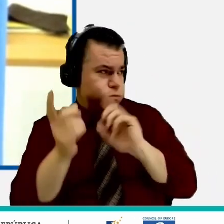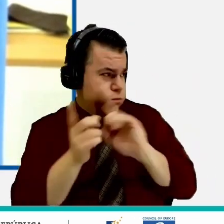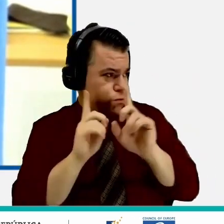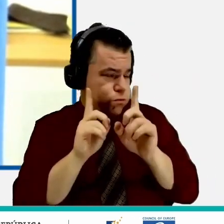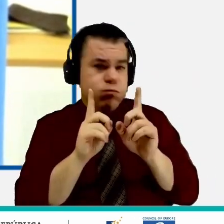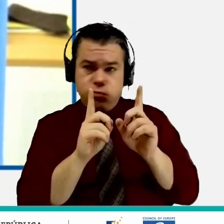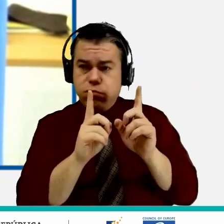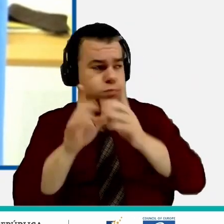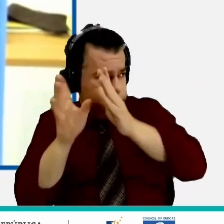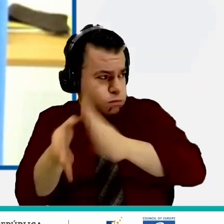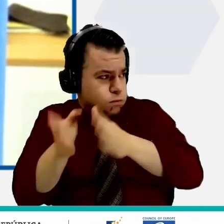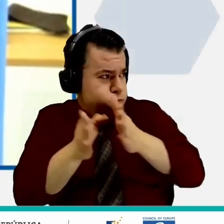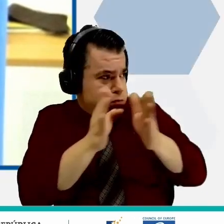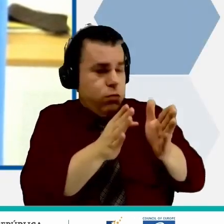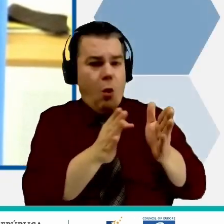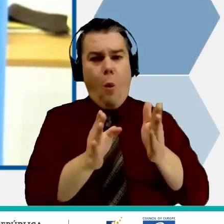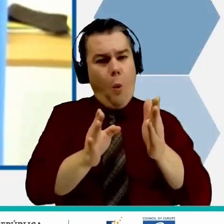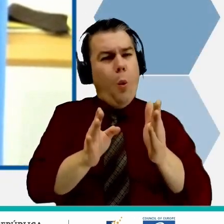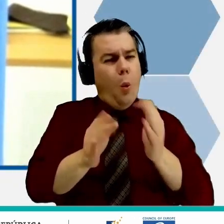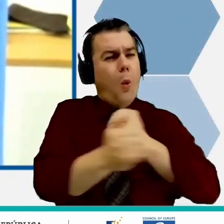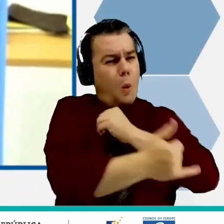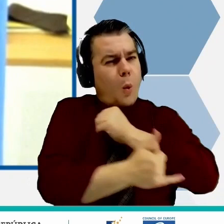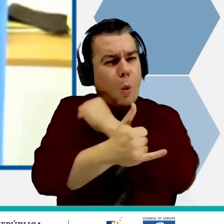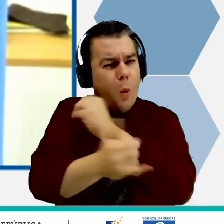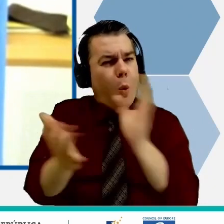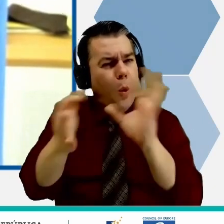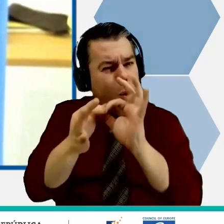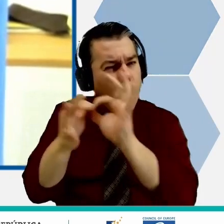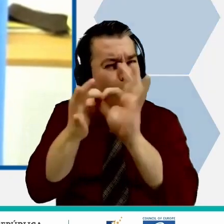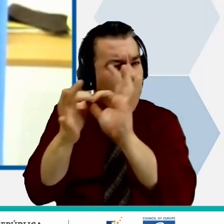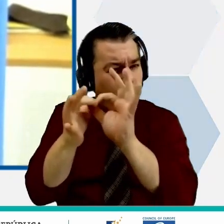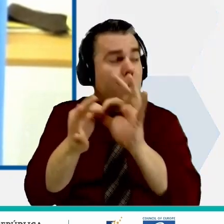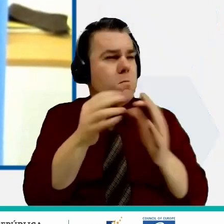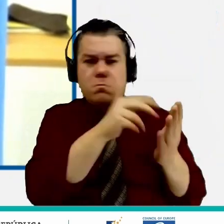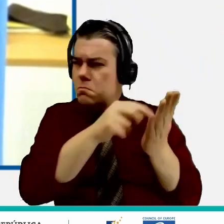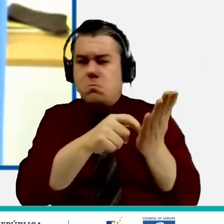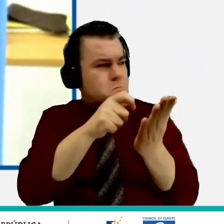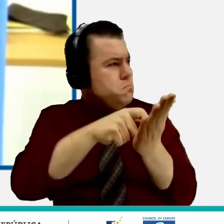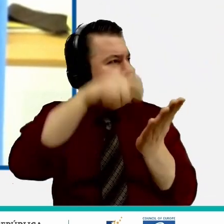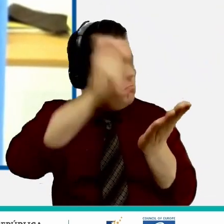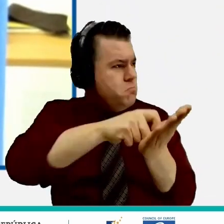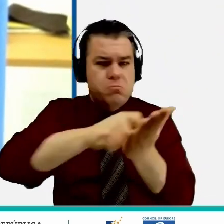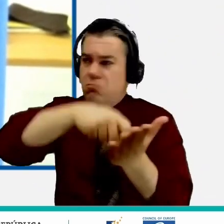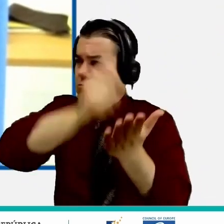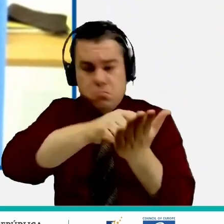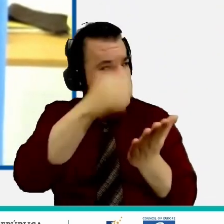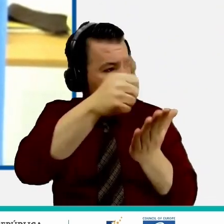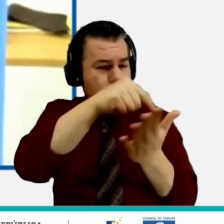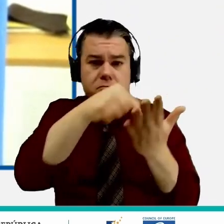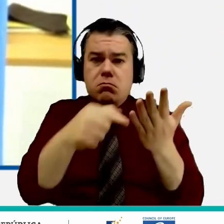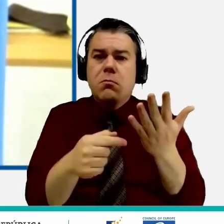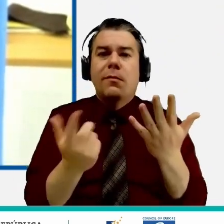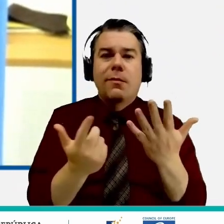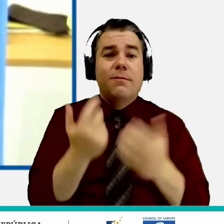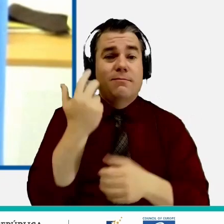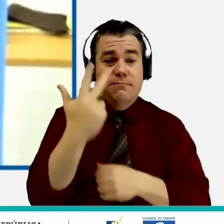also an example of excellent transboundary cooperation and practical one, and stepped up their preparedness through the first ever trilateral preparedness